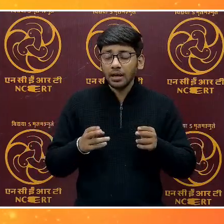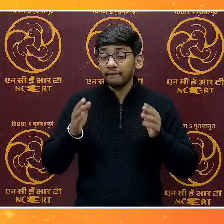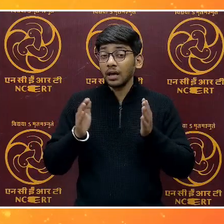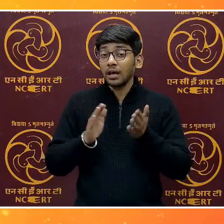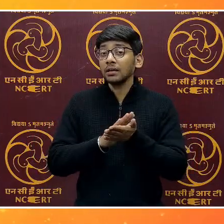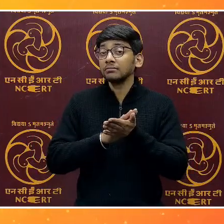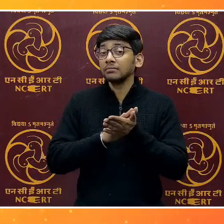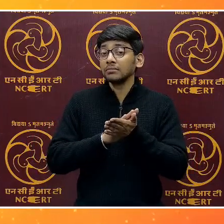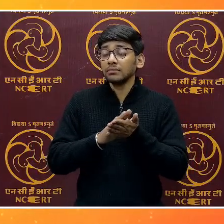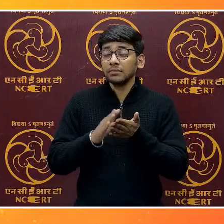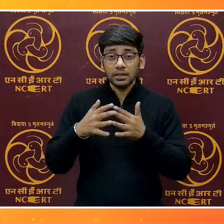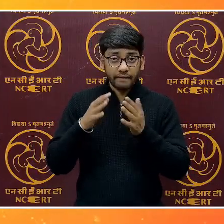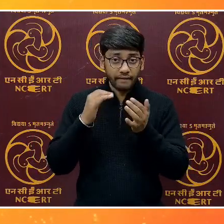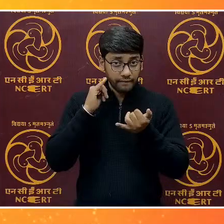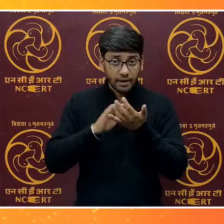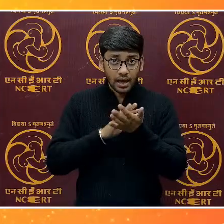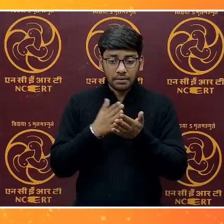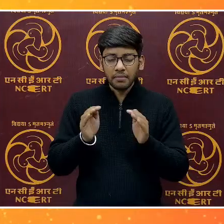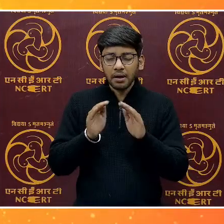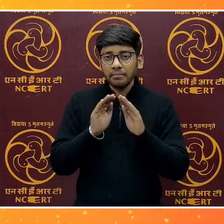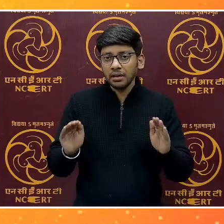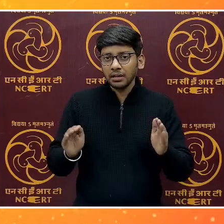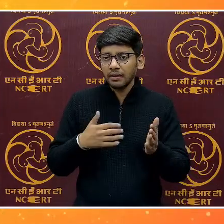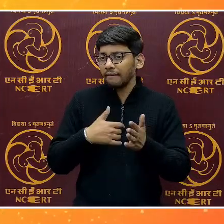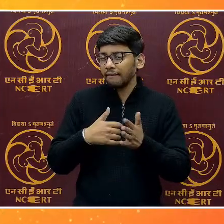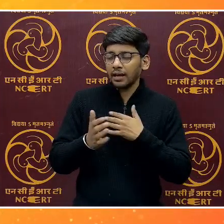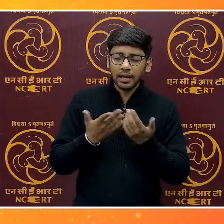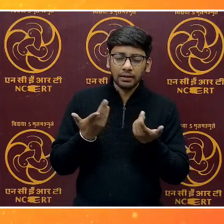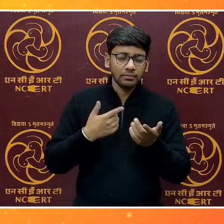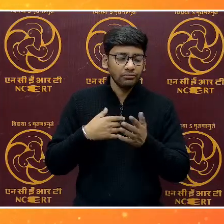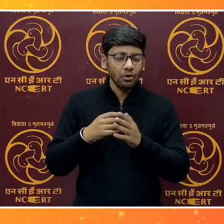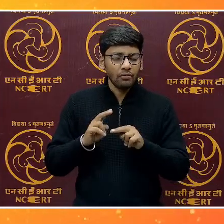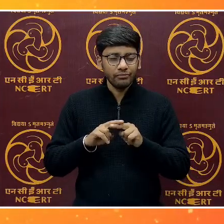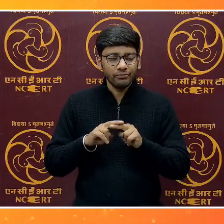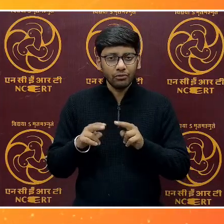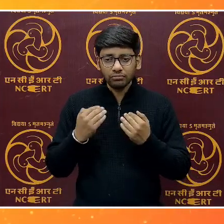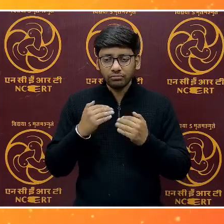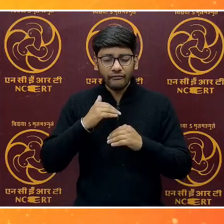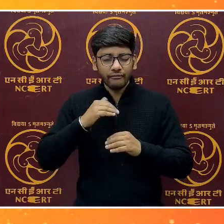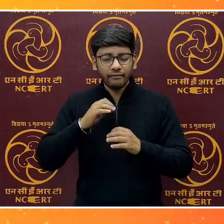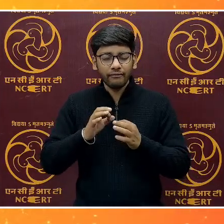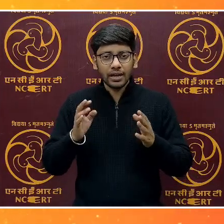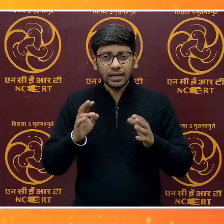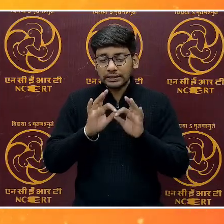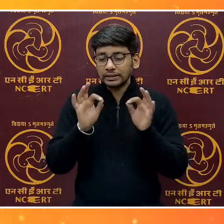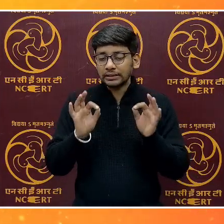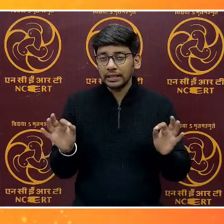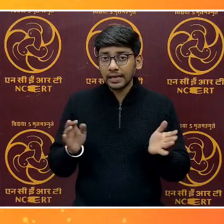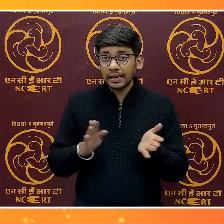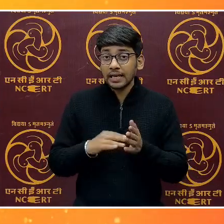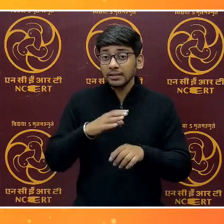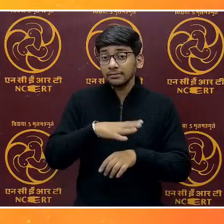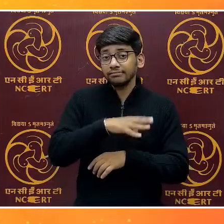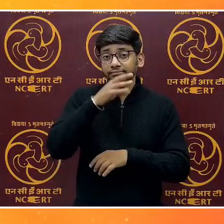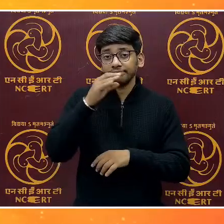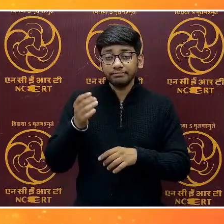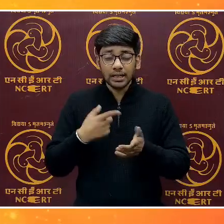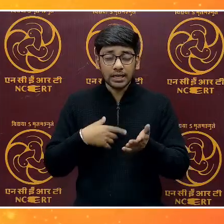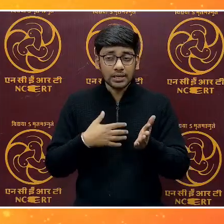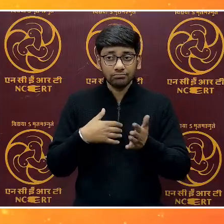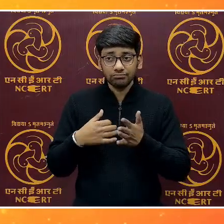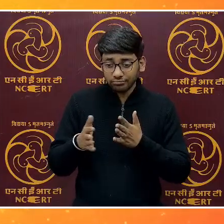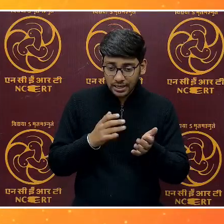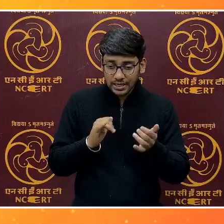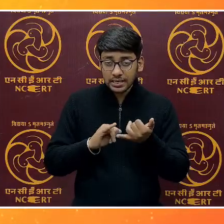my viewers, for my children, that whenever they wake up, they are refreshed and ready to start their day. At school